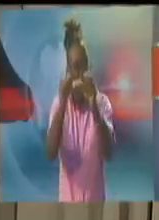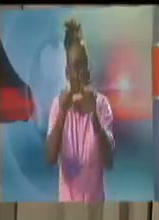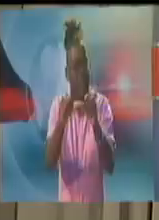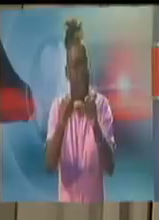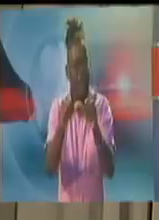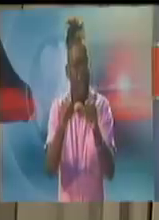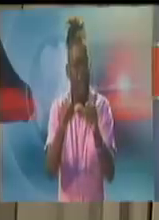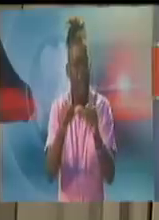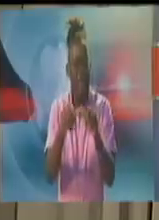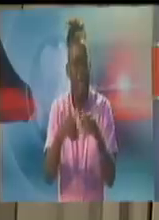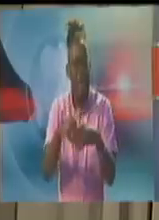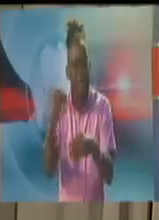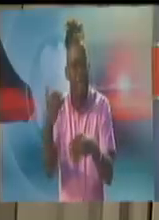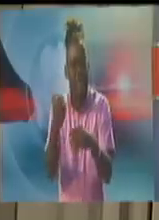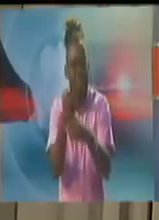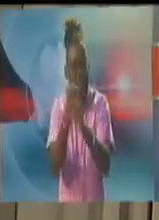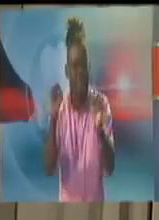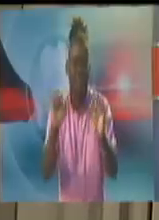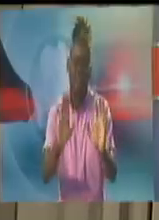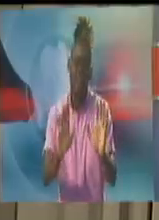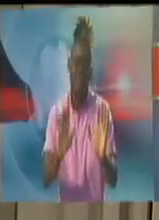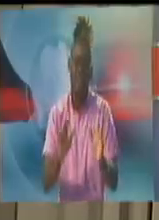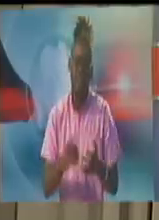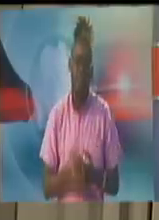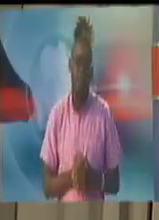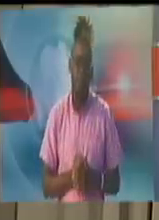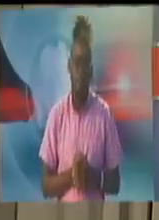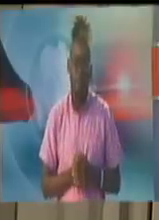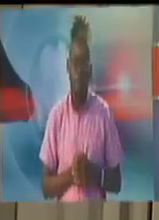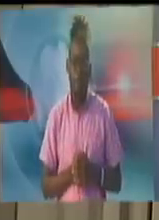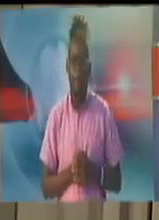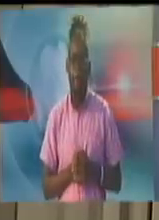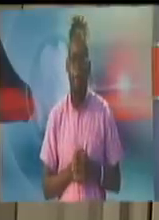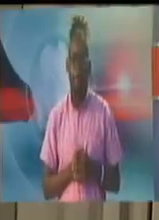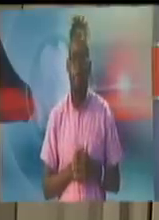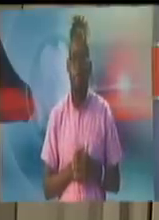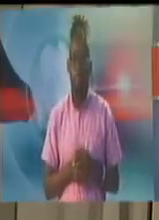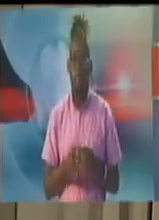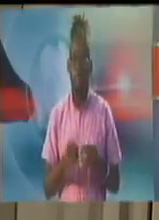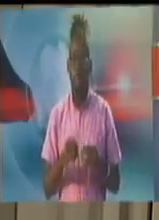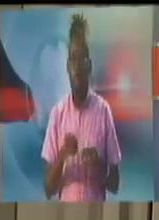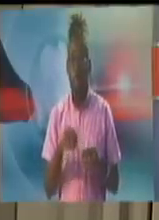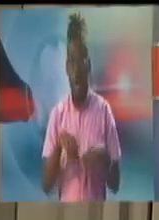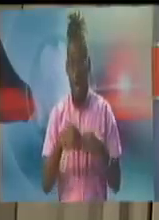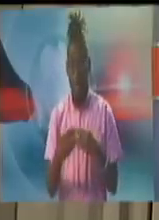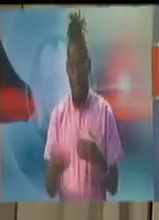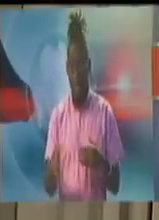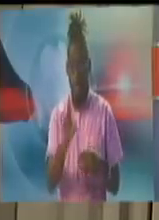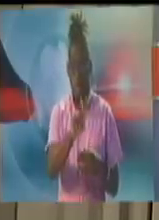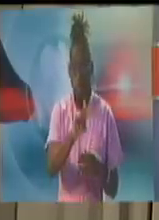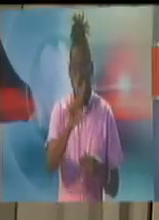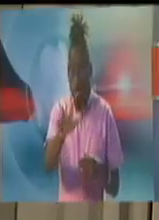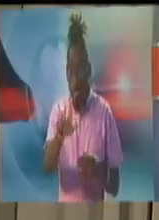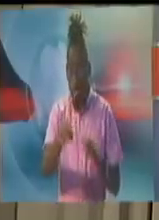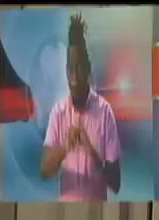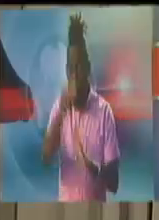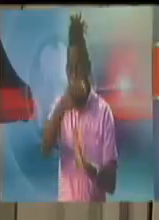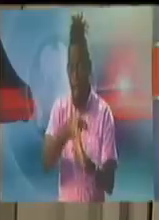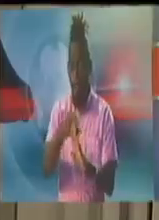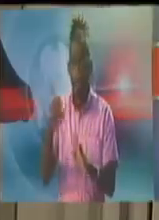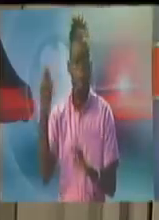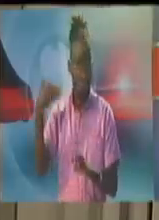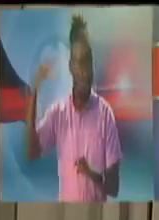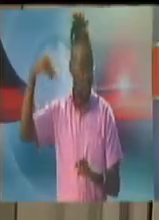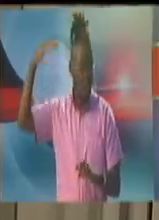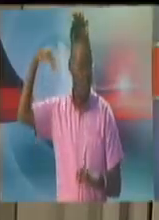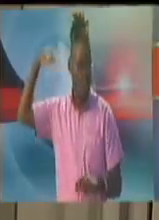the distinguishing factor with respect to them was that on the 23rd of March, which was a long time ago now, we, the government of Trinidad and Tobago,